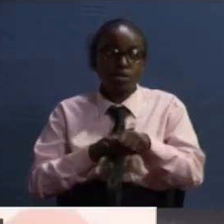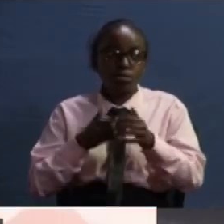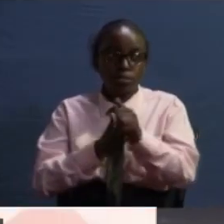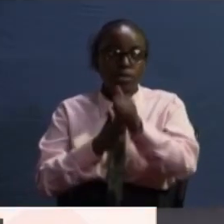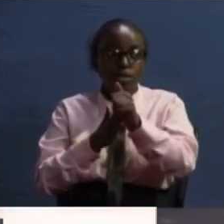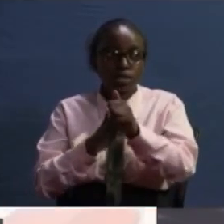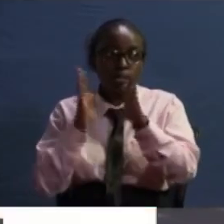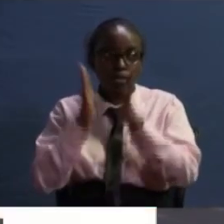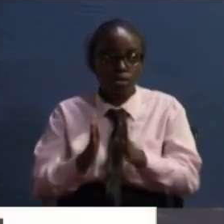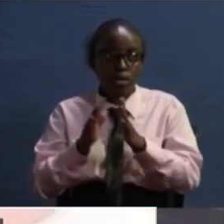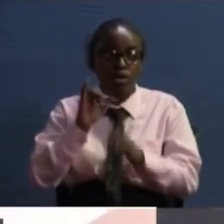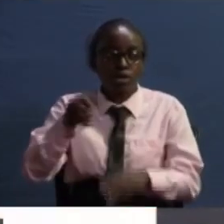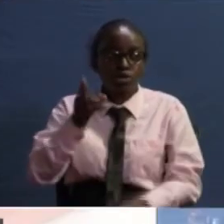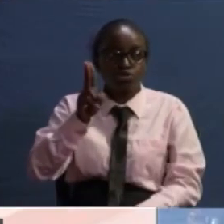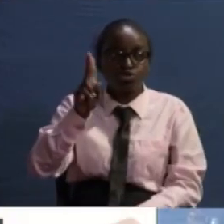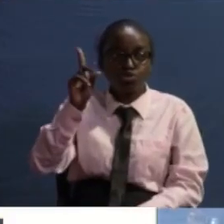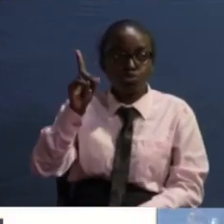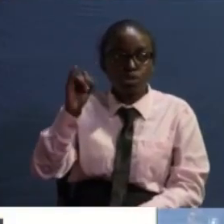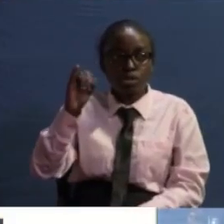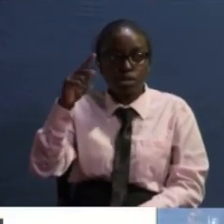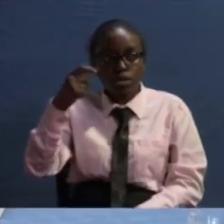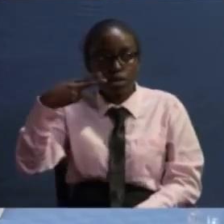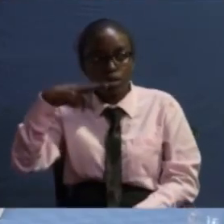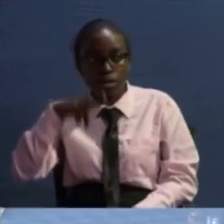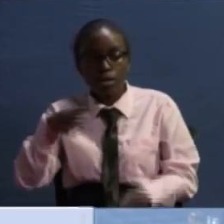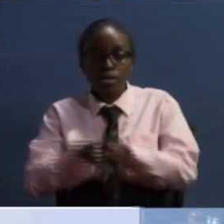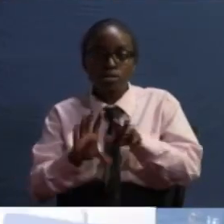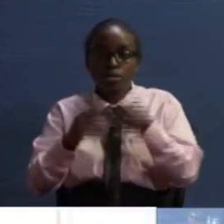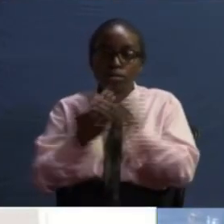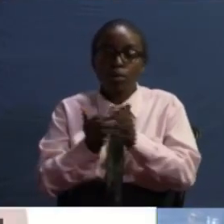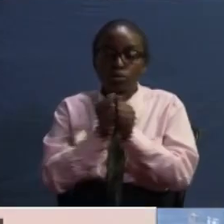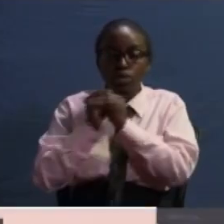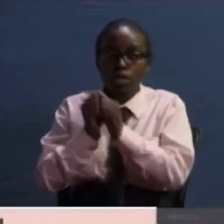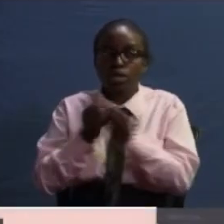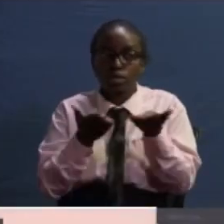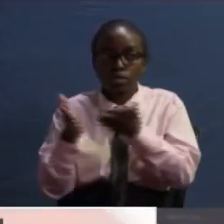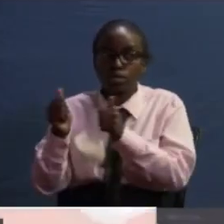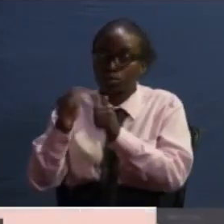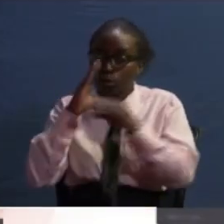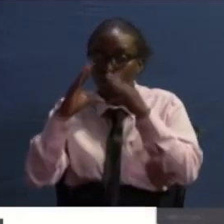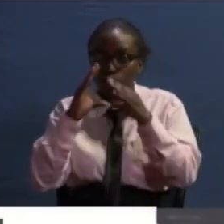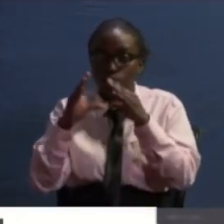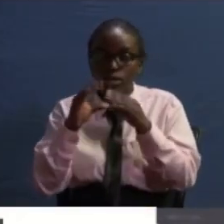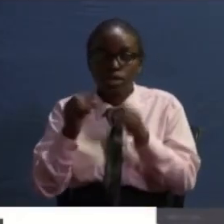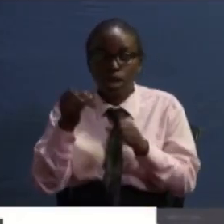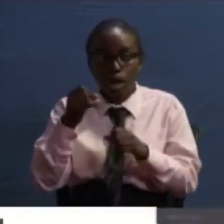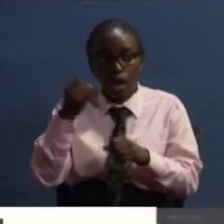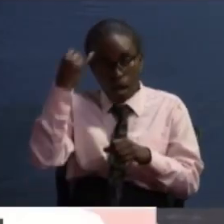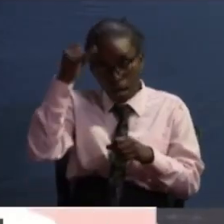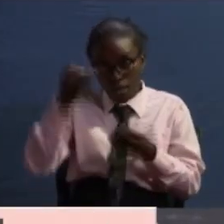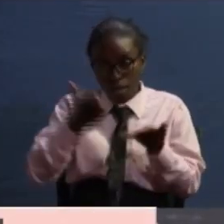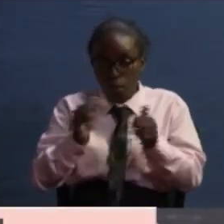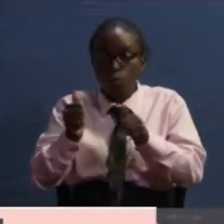WIHAB Professor Judith Waudo anaeleza dhamira ya kongamano hili. The idea is actually for you also